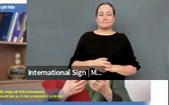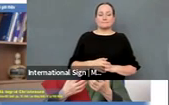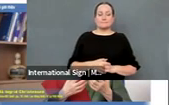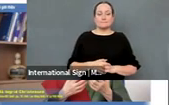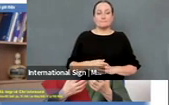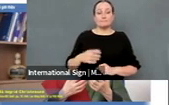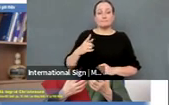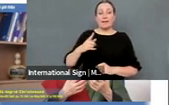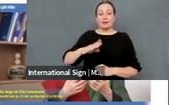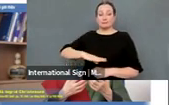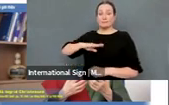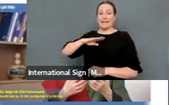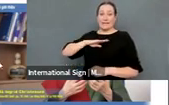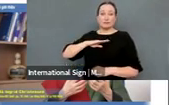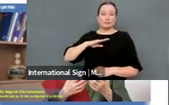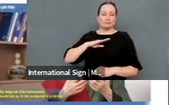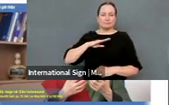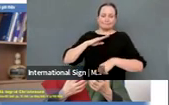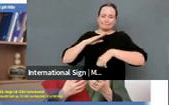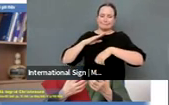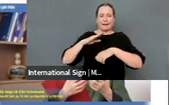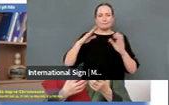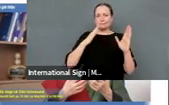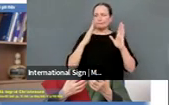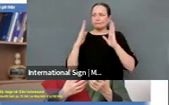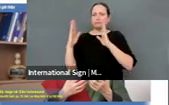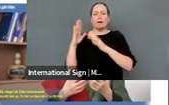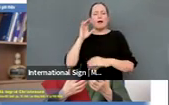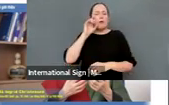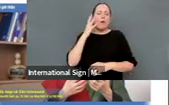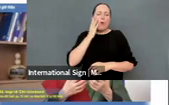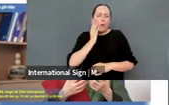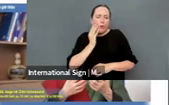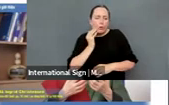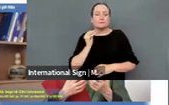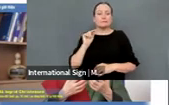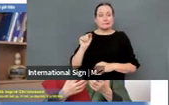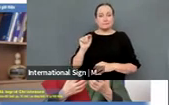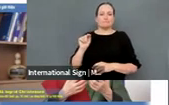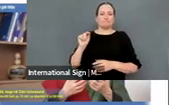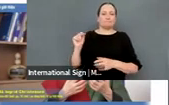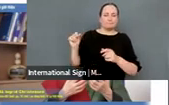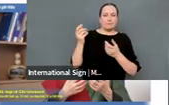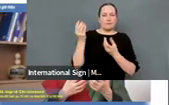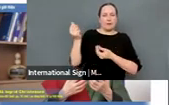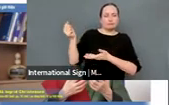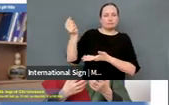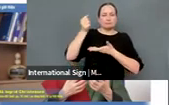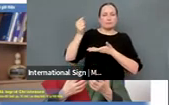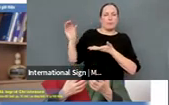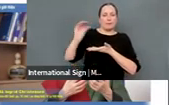adequacy standards based over 80% between 2021 want to attend the